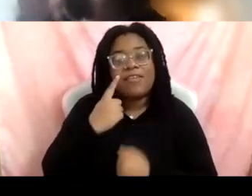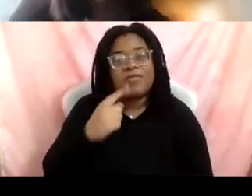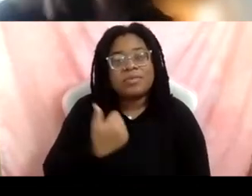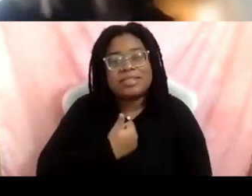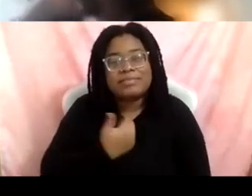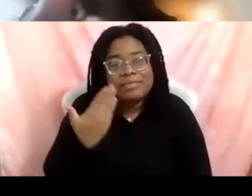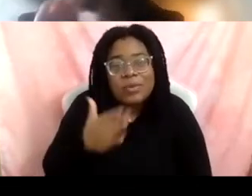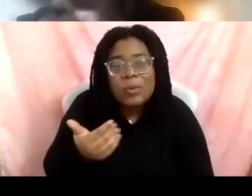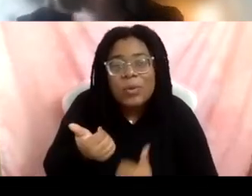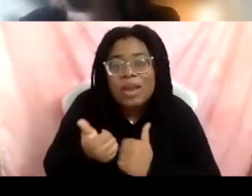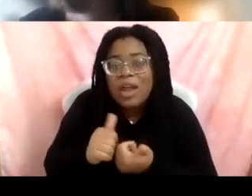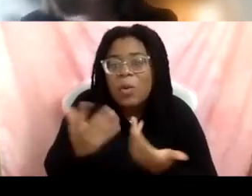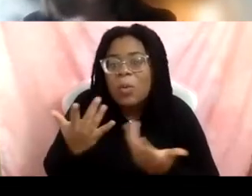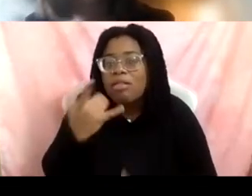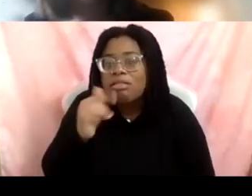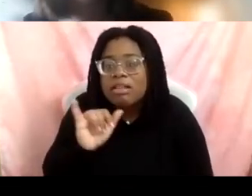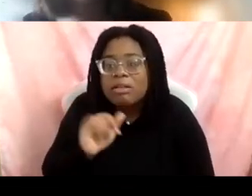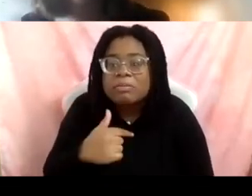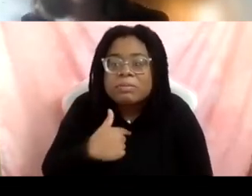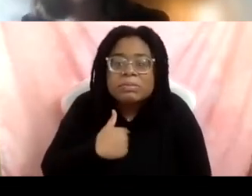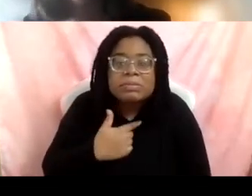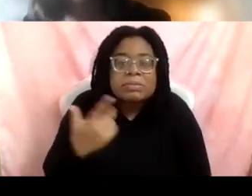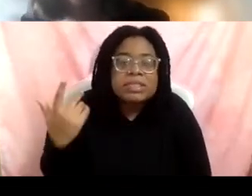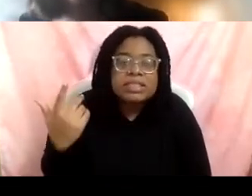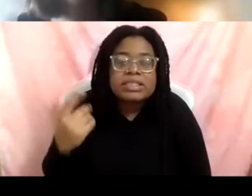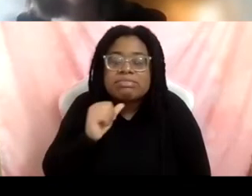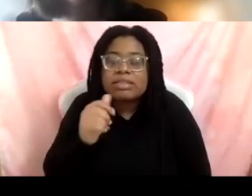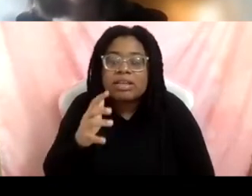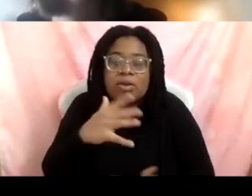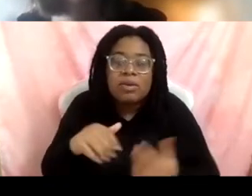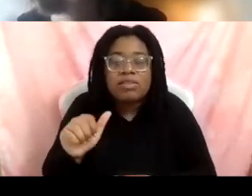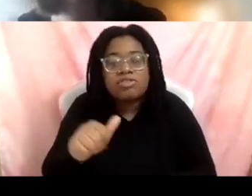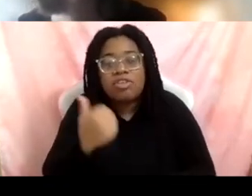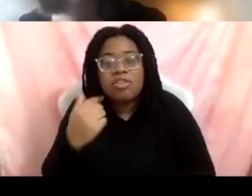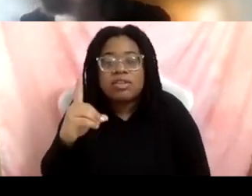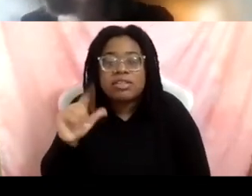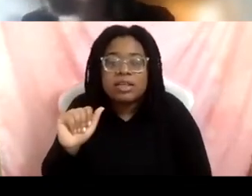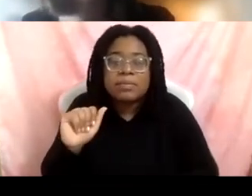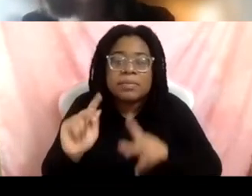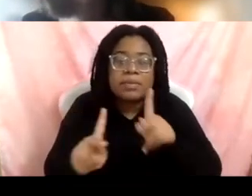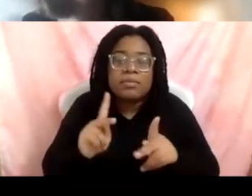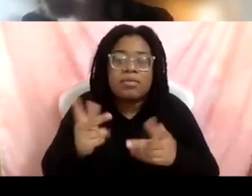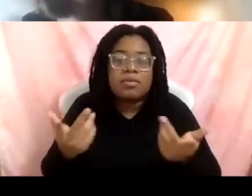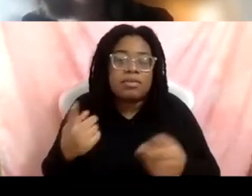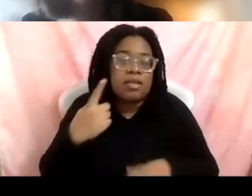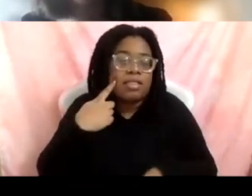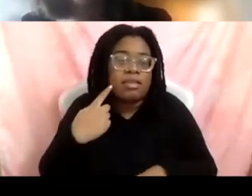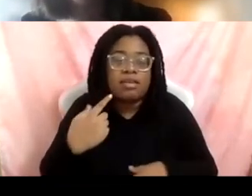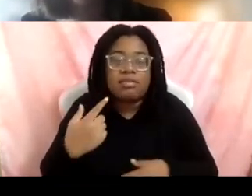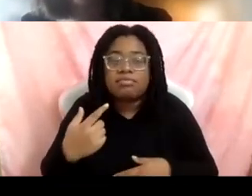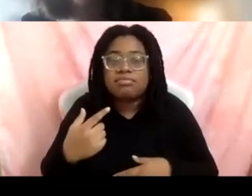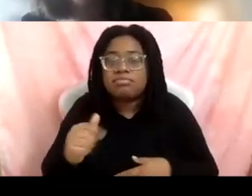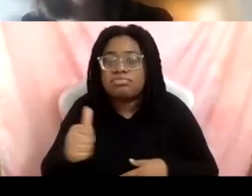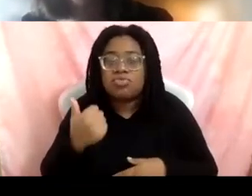to do that. I didn't know what that really looked like because I just wasn't around a lot of other disabled people. So I think if there's any